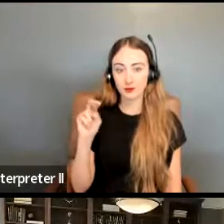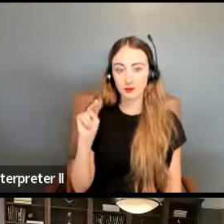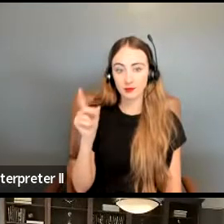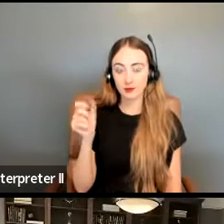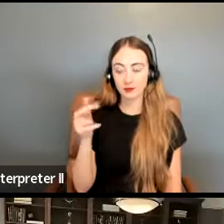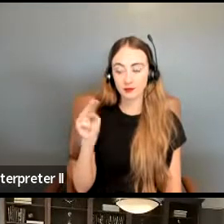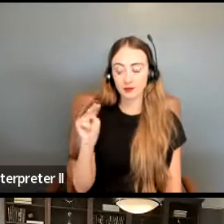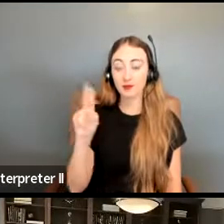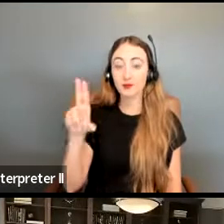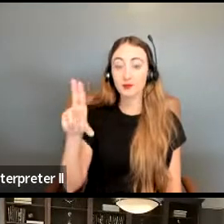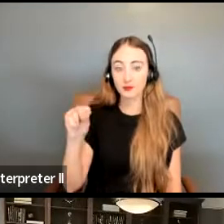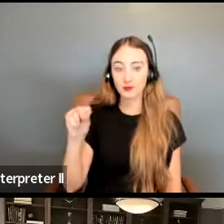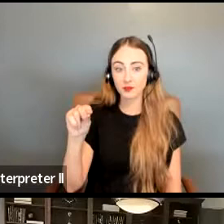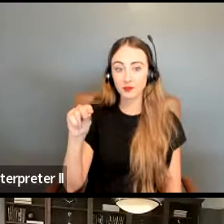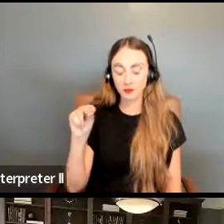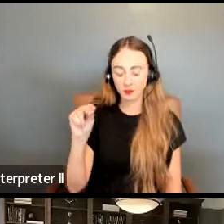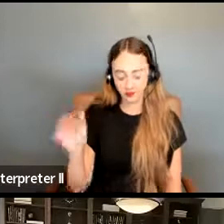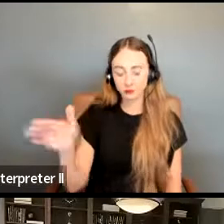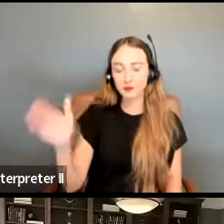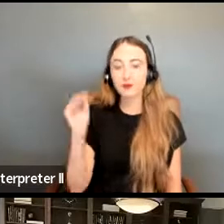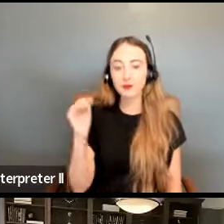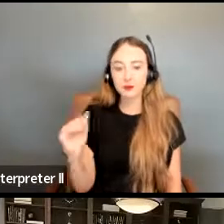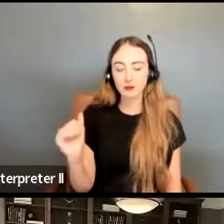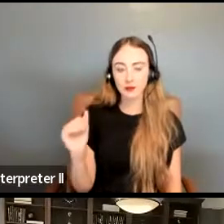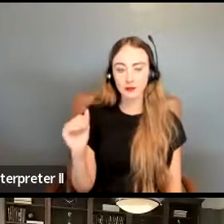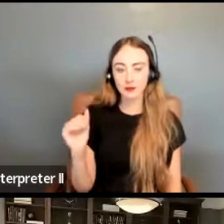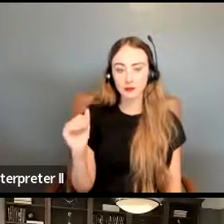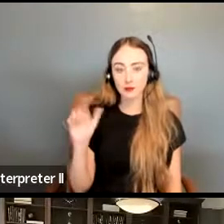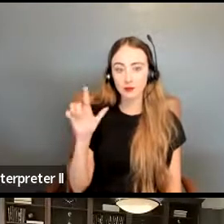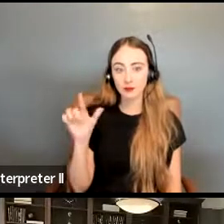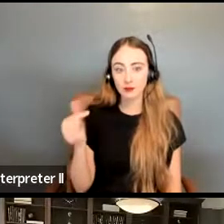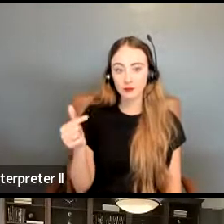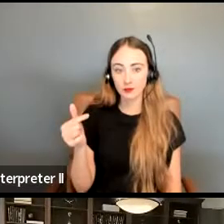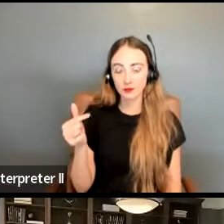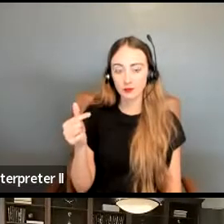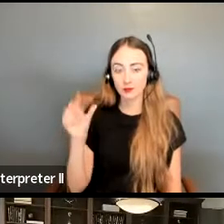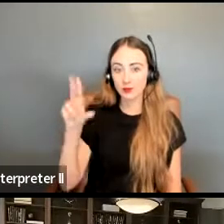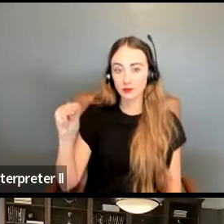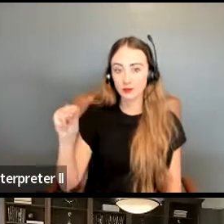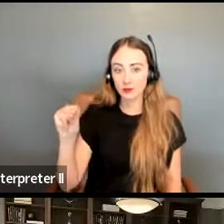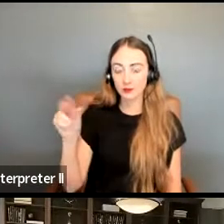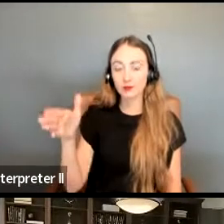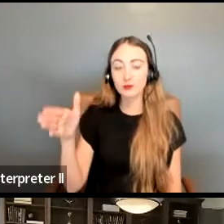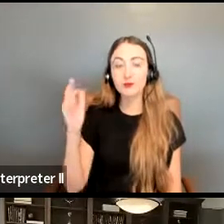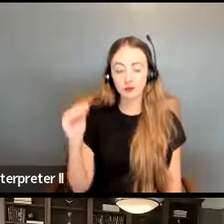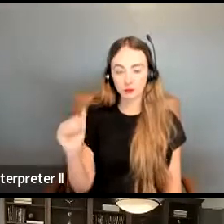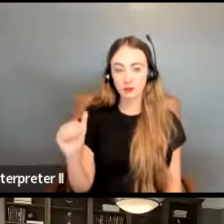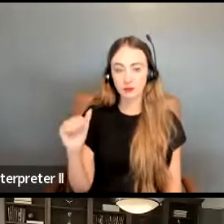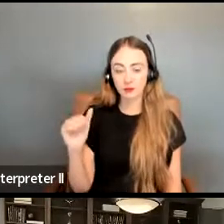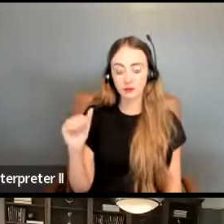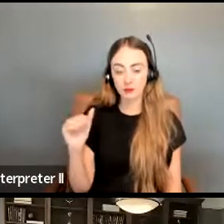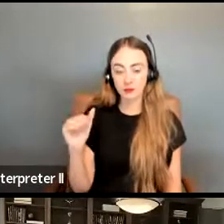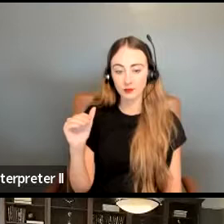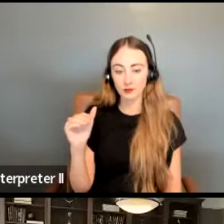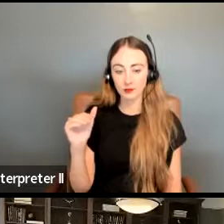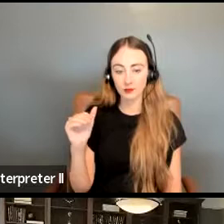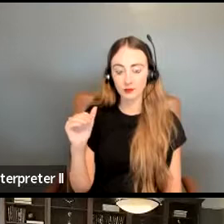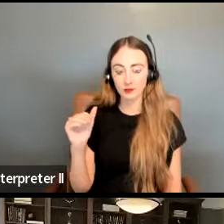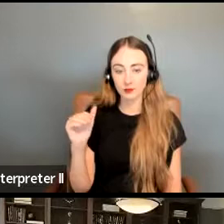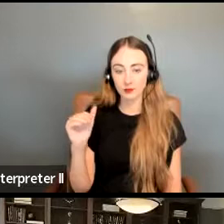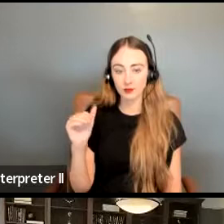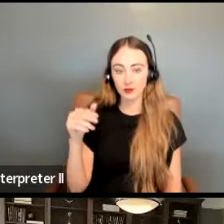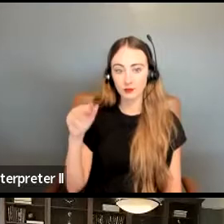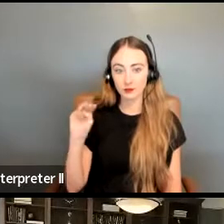No. Councilmember Henderson votes no. Councilmember Lewis George? No. Councilmember Lewis George votes no.